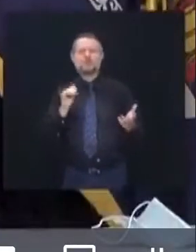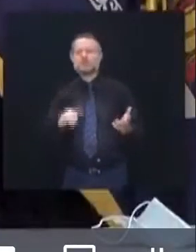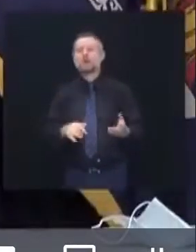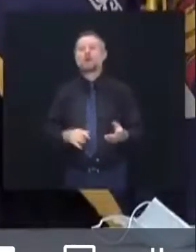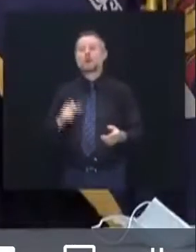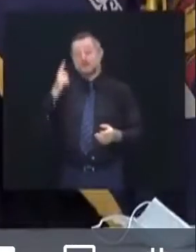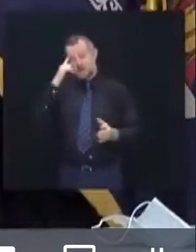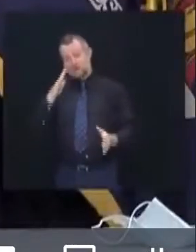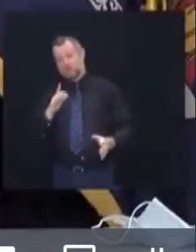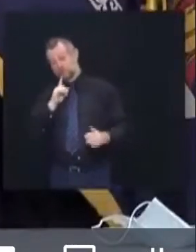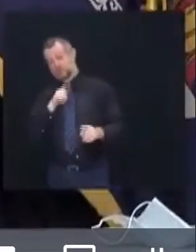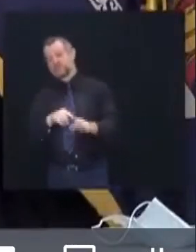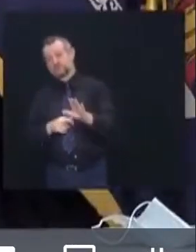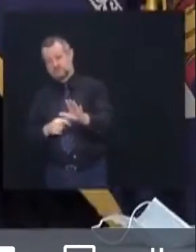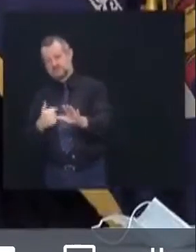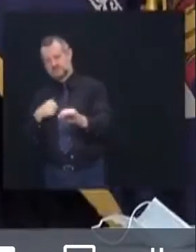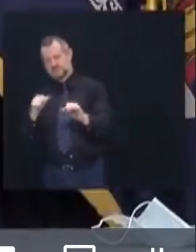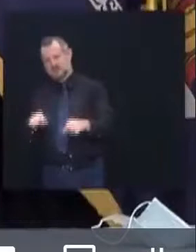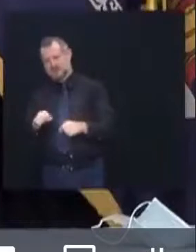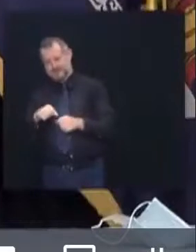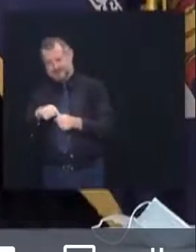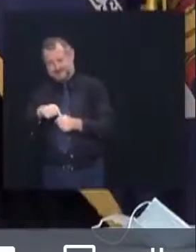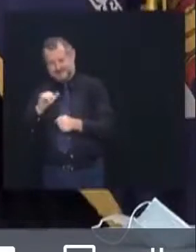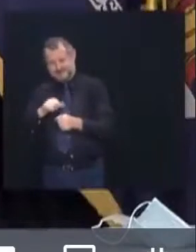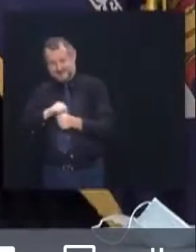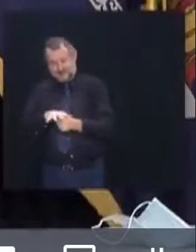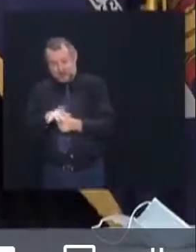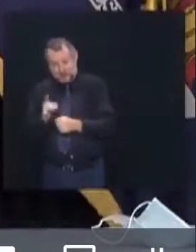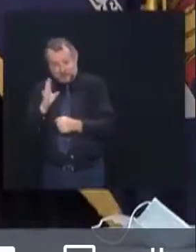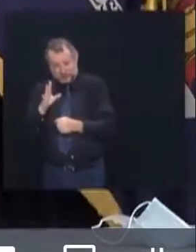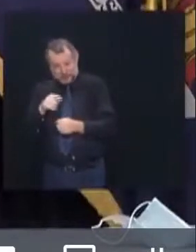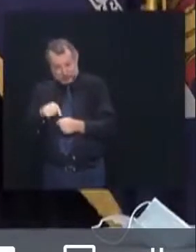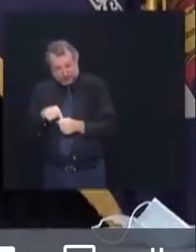have clusters, Zach, that have